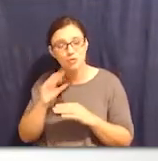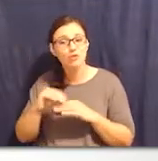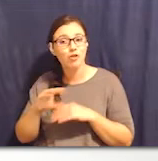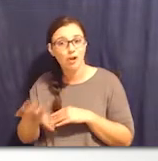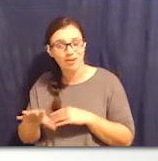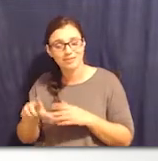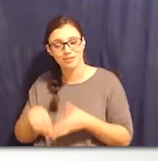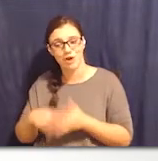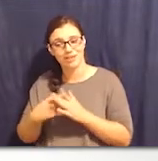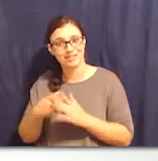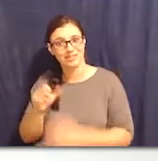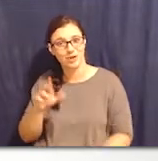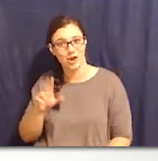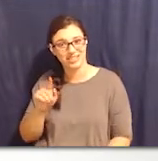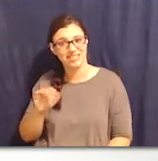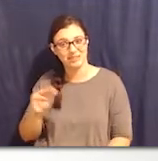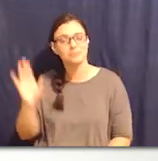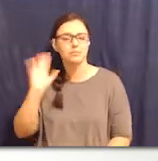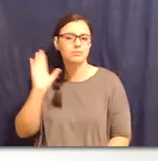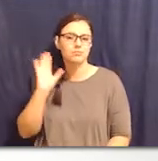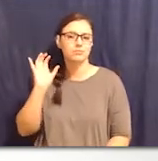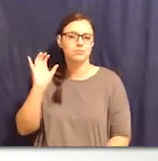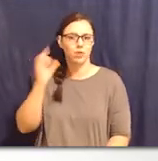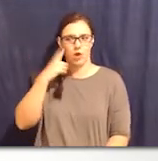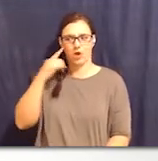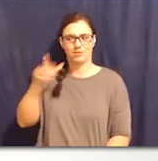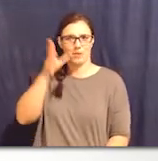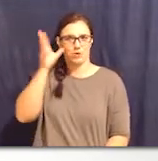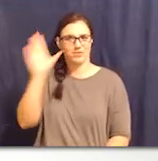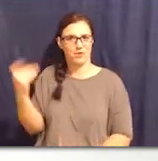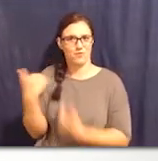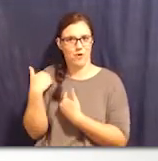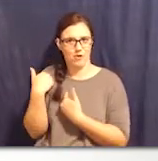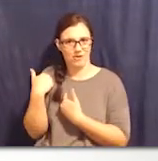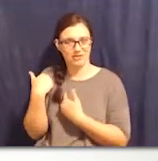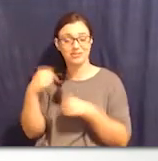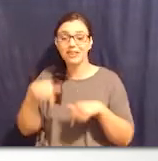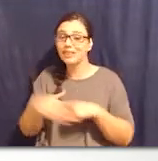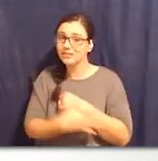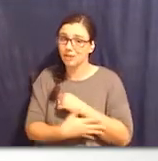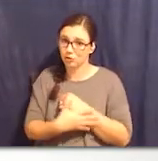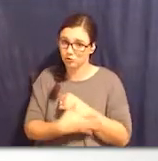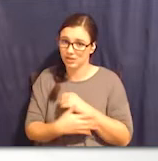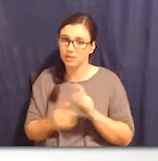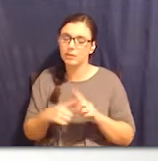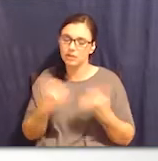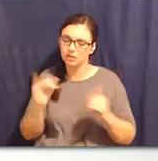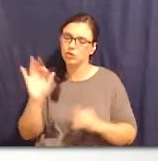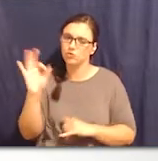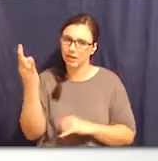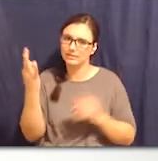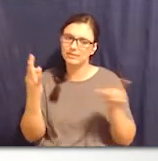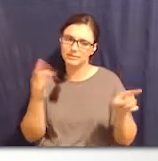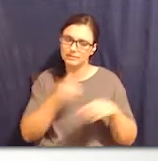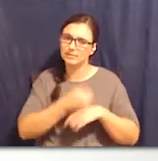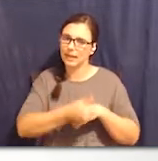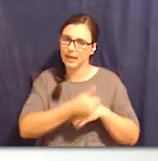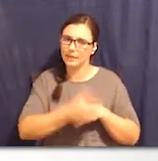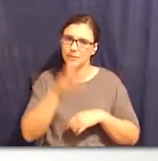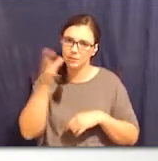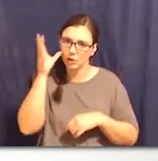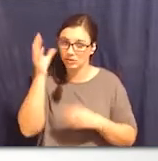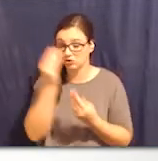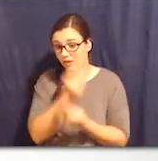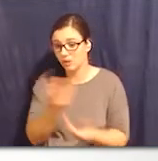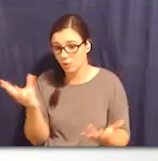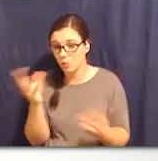longer blame parents for causing autism, right? That used to be the idea. And that's in this country, but they're still